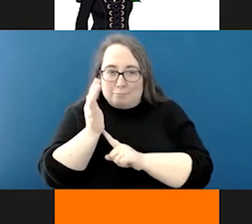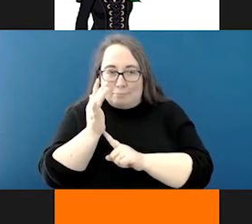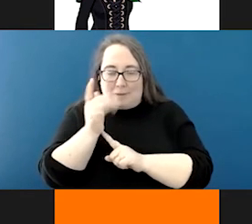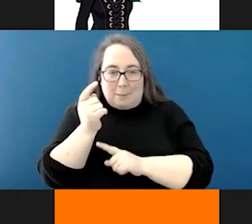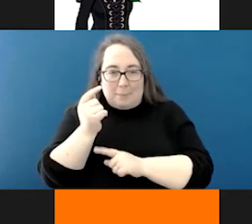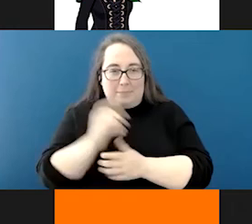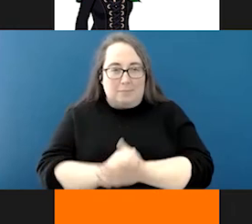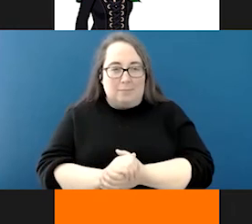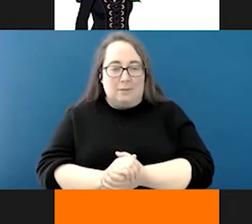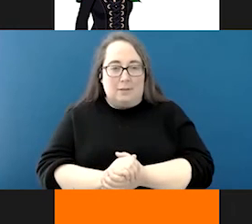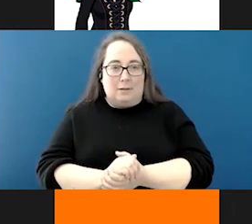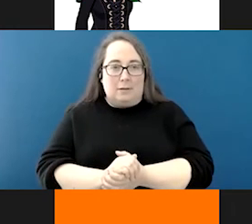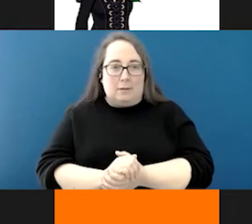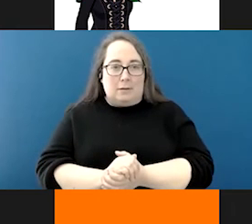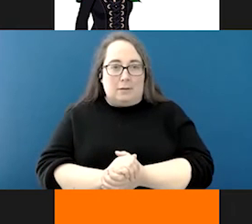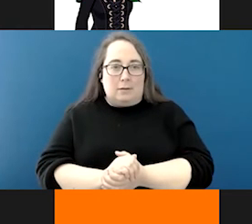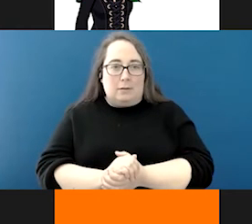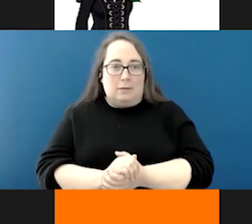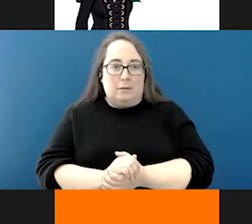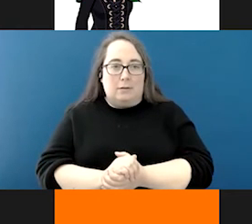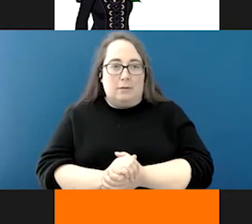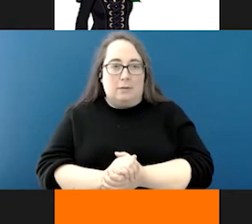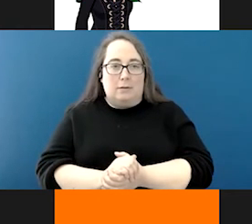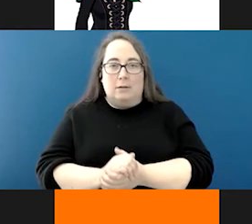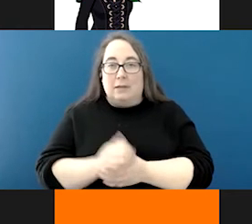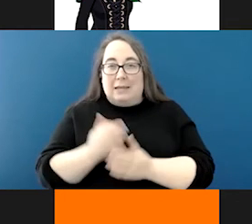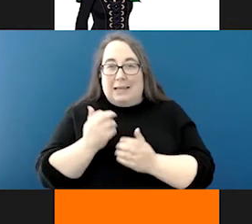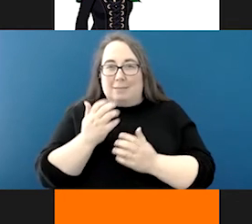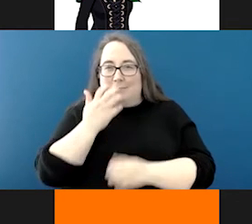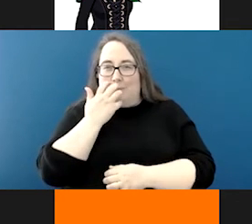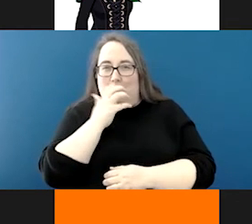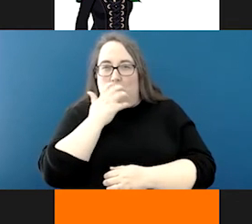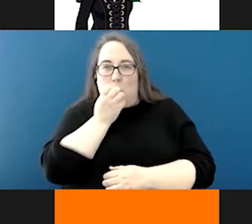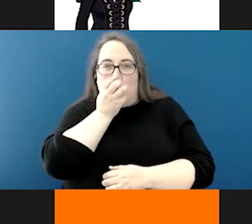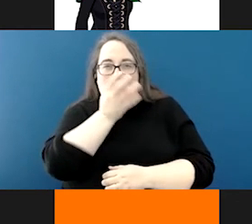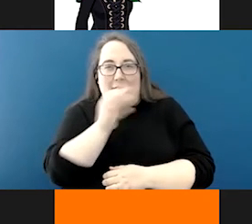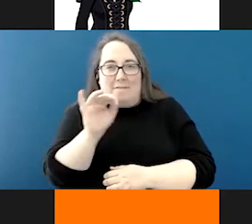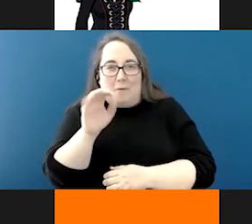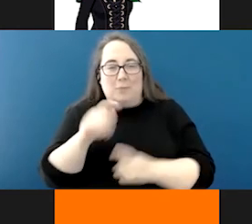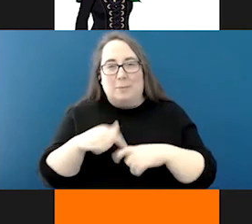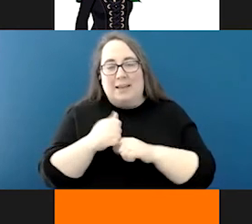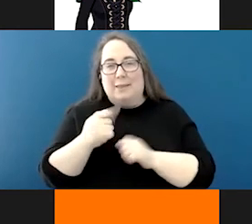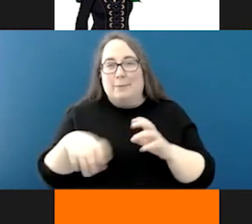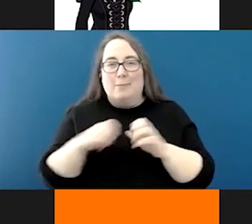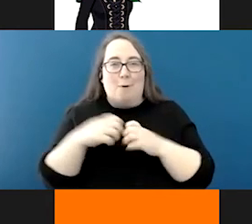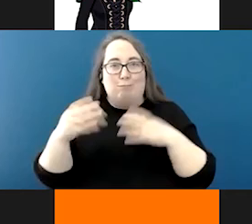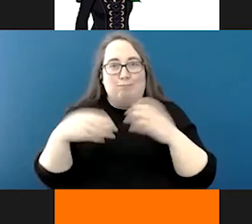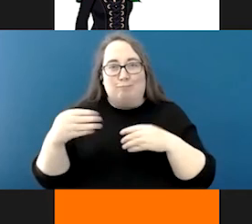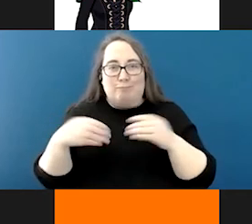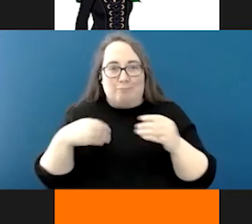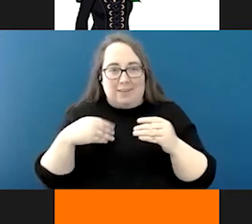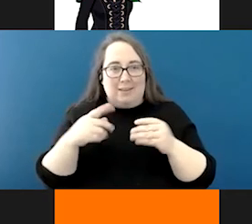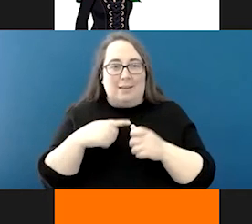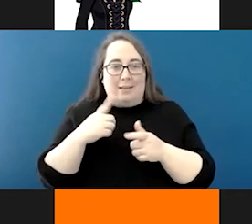with the candle lighter. It just heats up the foam, like I said, just to make it a little bit more moldable. And then I just